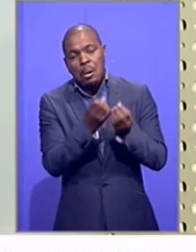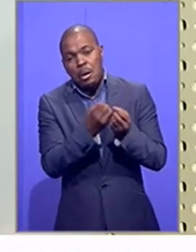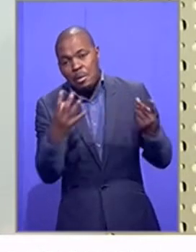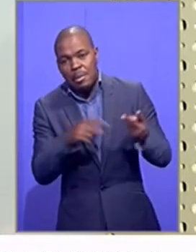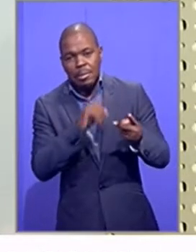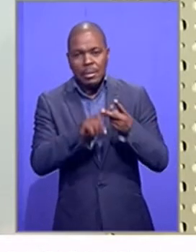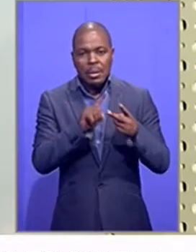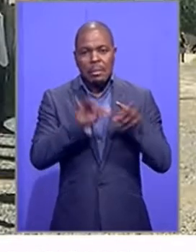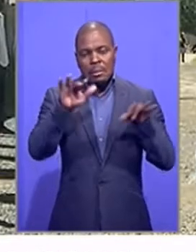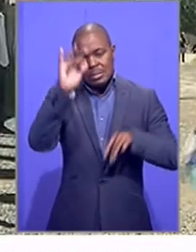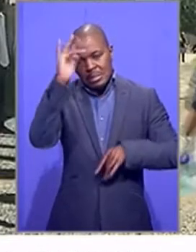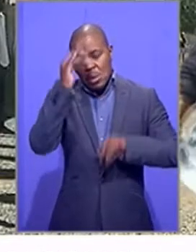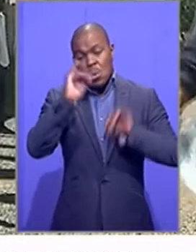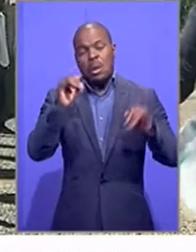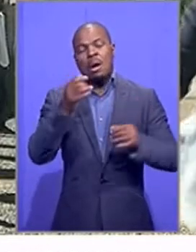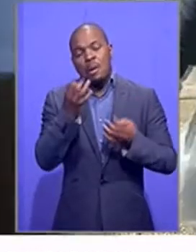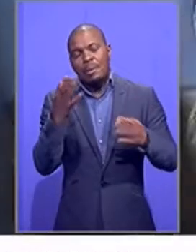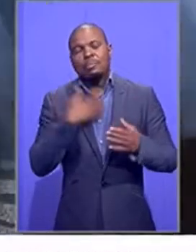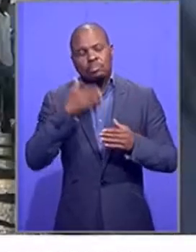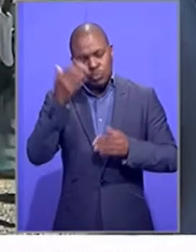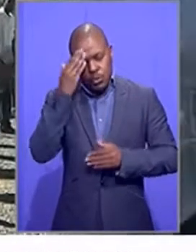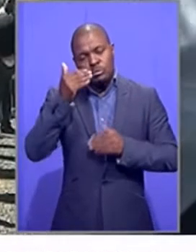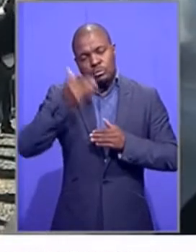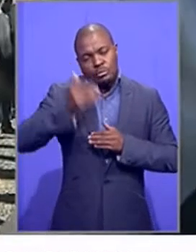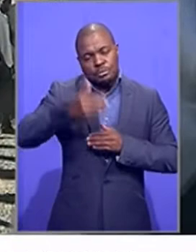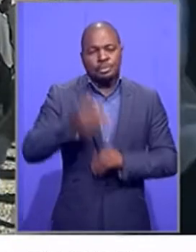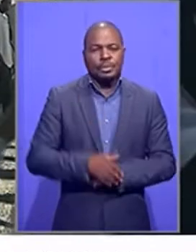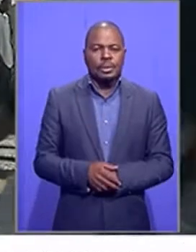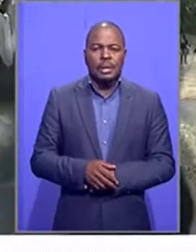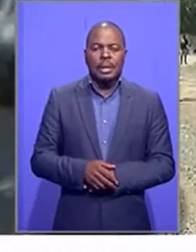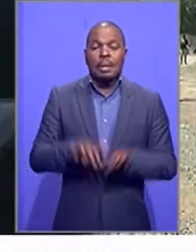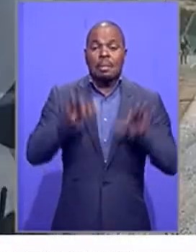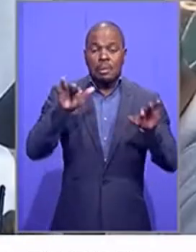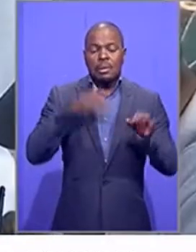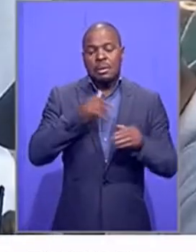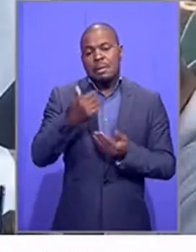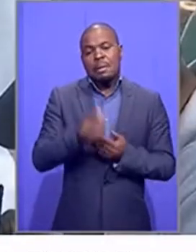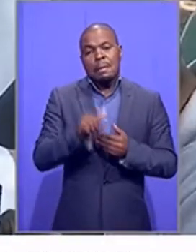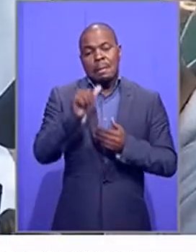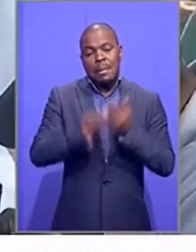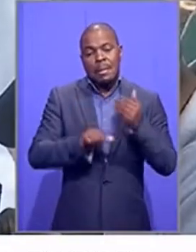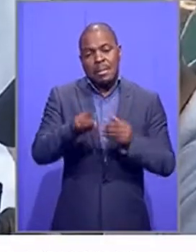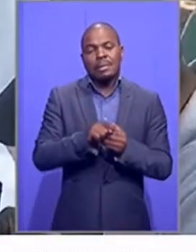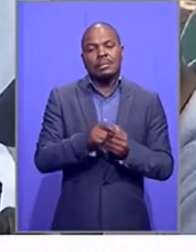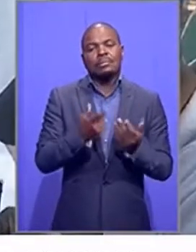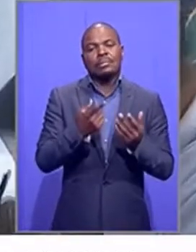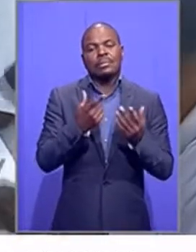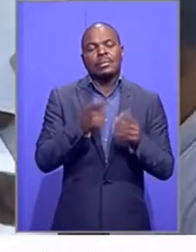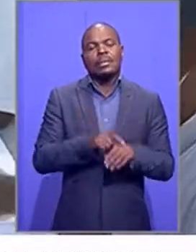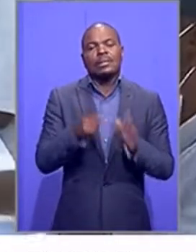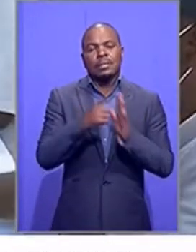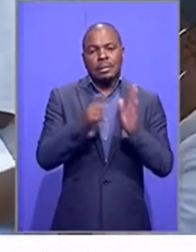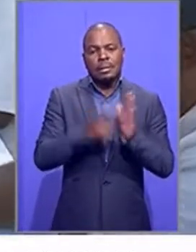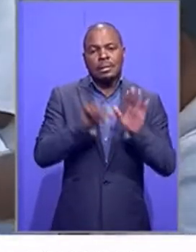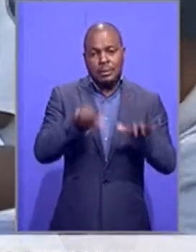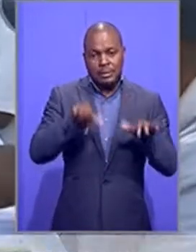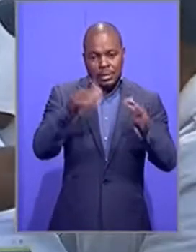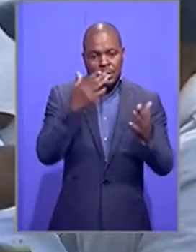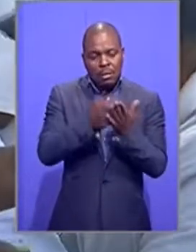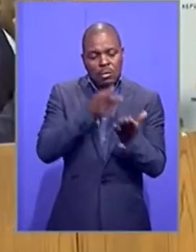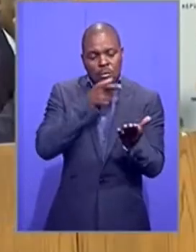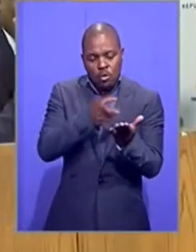ill, and so on. Gabagare baagi ba na le go fitla kgwedi eno e fitla 13 go tshwaela mo melawaneng ya tsamaiso ya